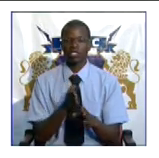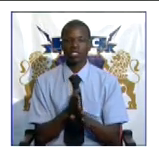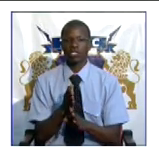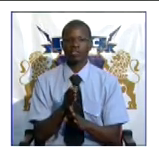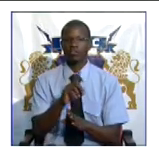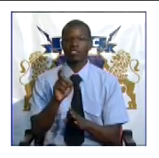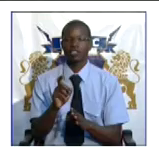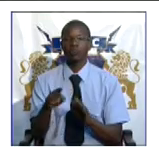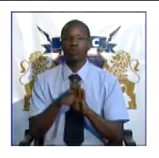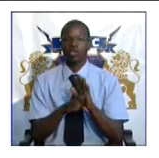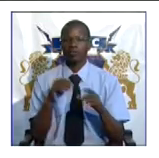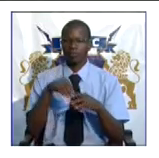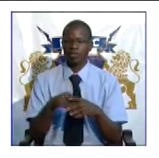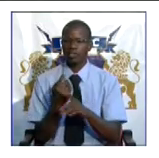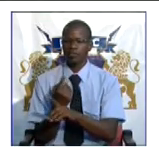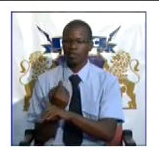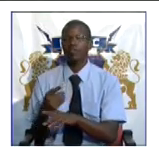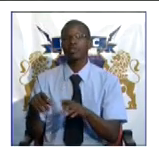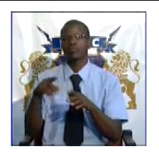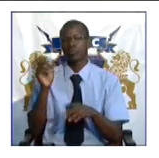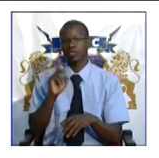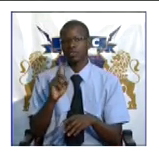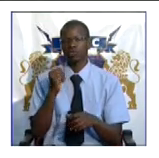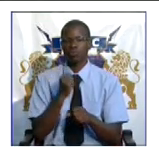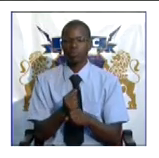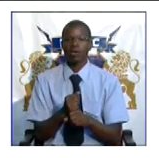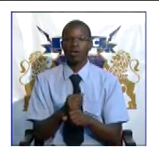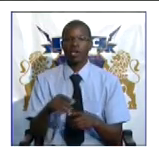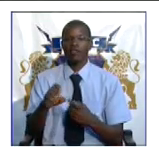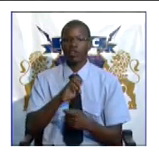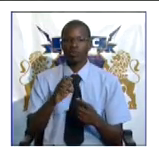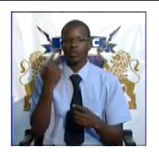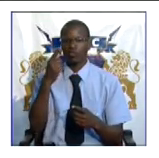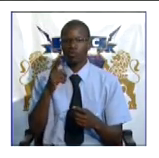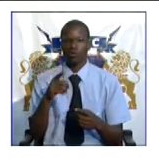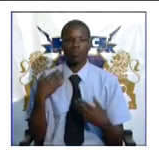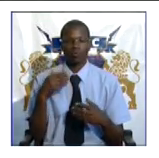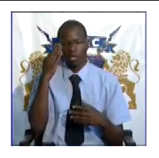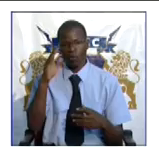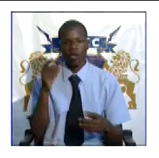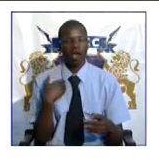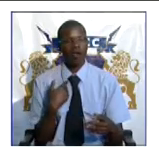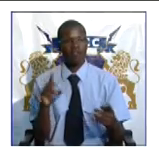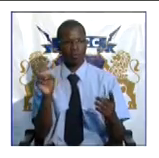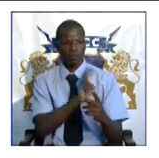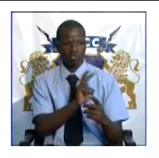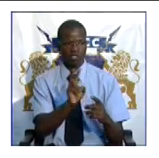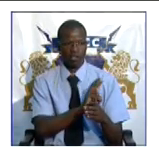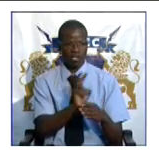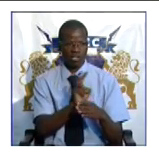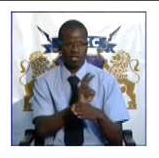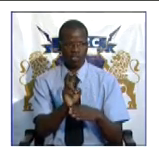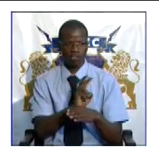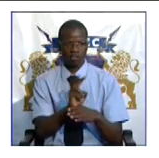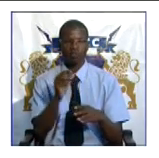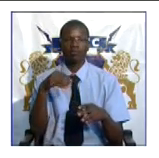and departments to create an aura of omnipresence of the Kenya Anti-Corruption Commission in all government